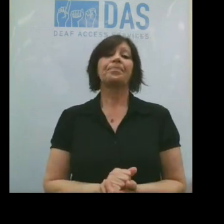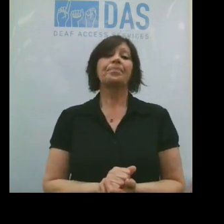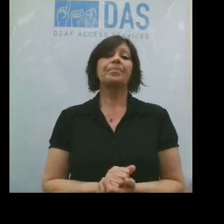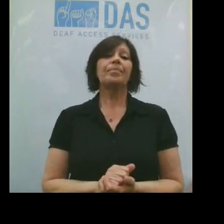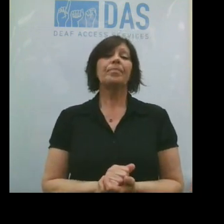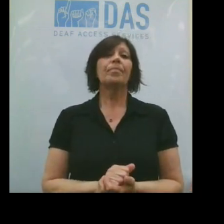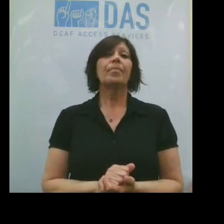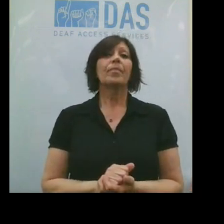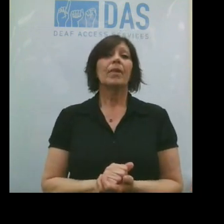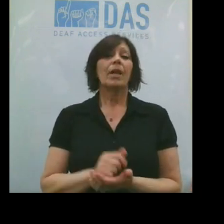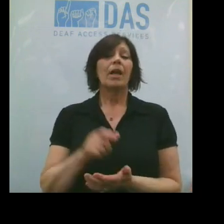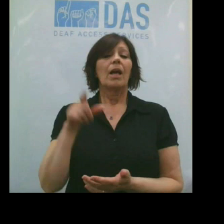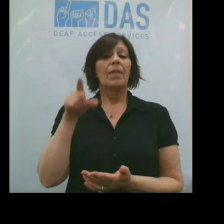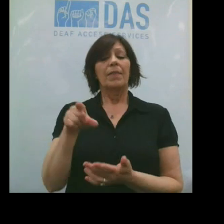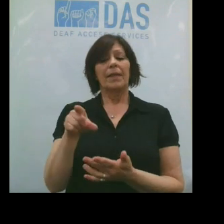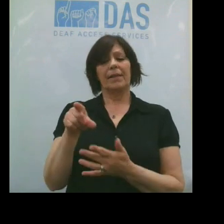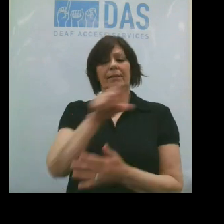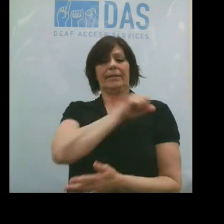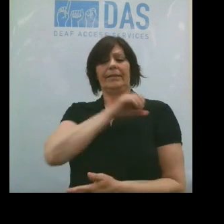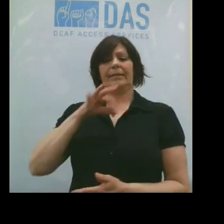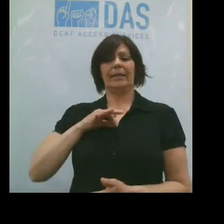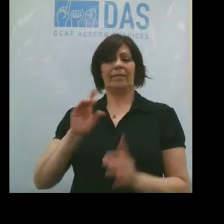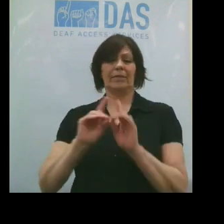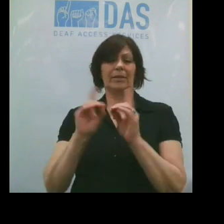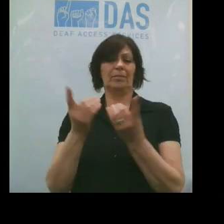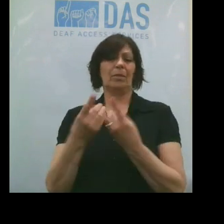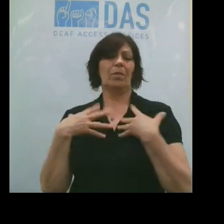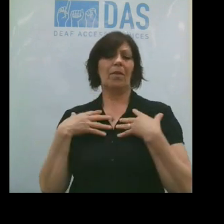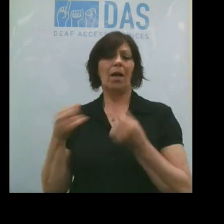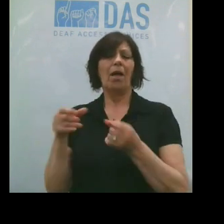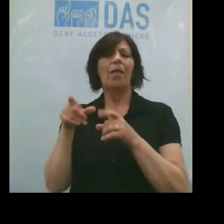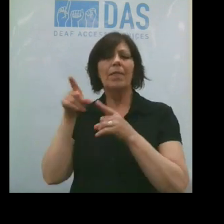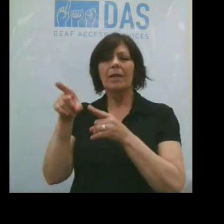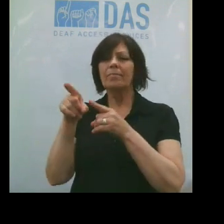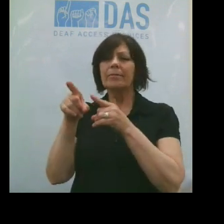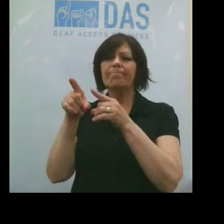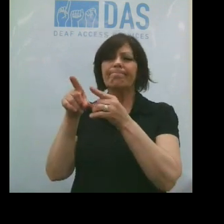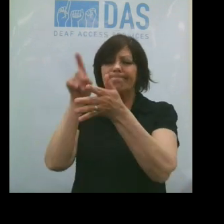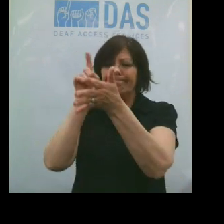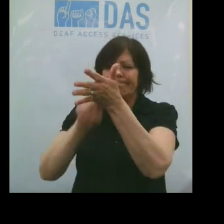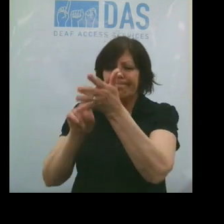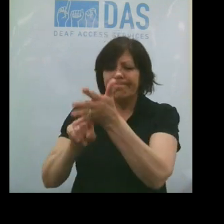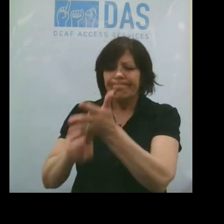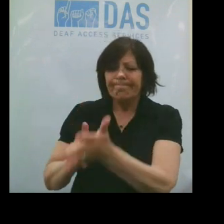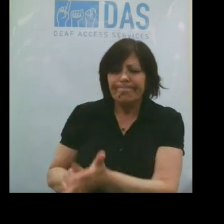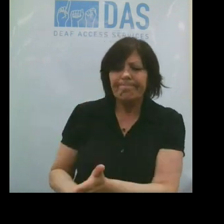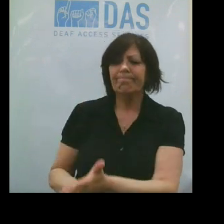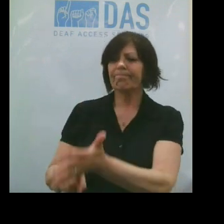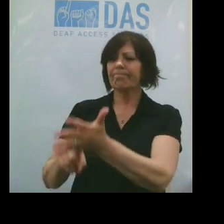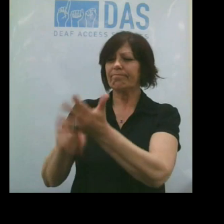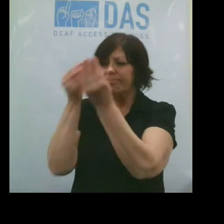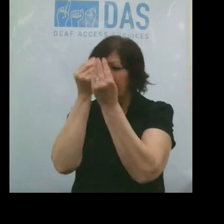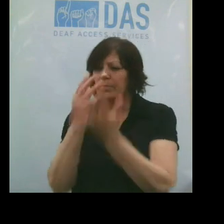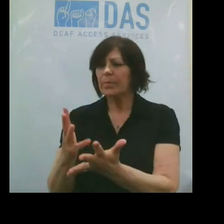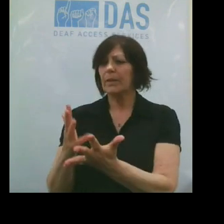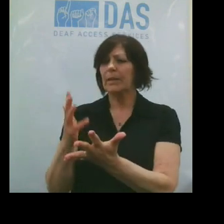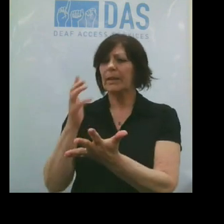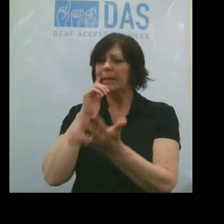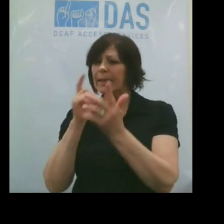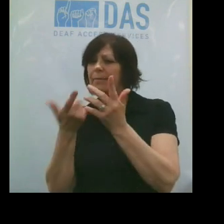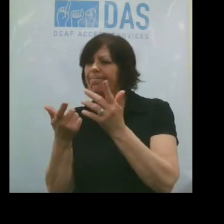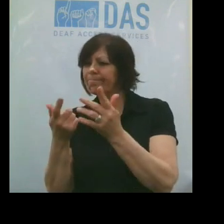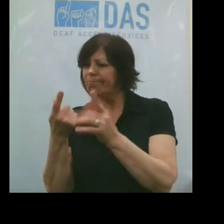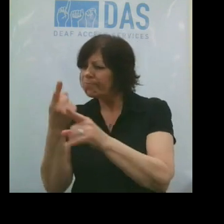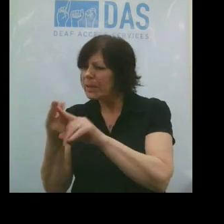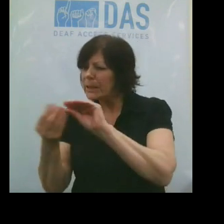28,663. Our epidemiological staff at the Department of Health, in consultation with Dr. Burstein and myself, changed it, and I